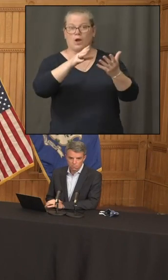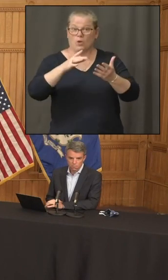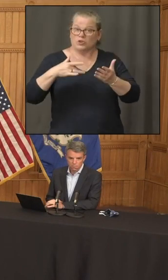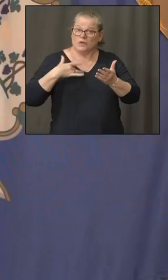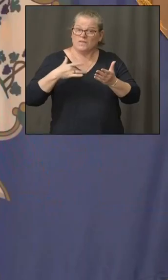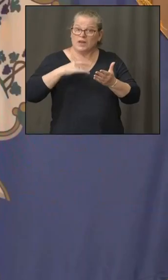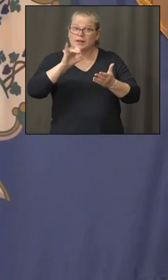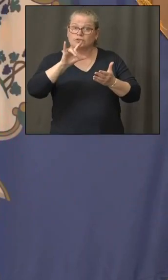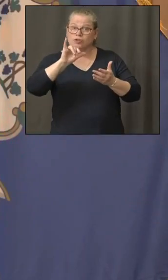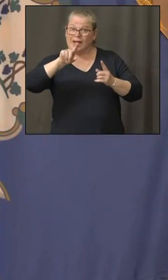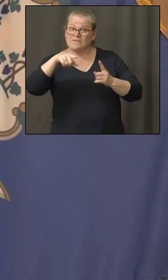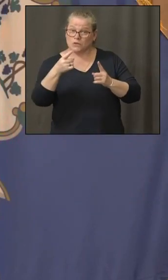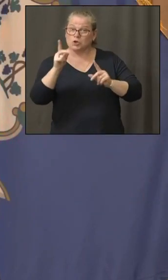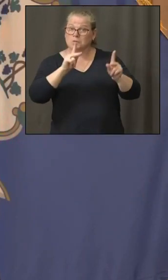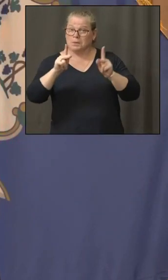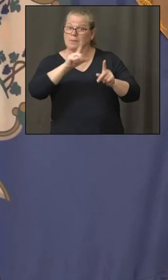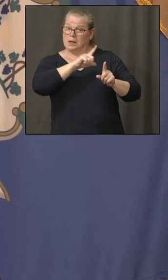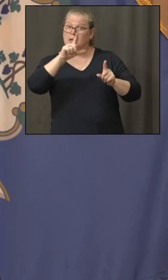look at that right now.